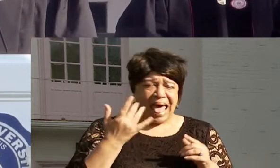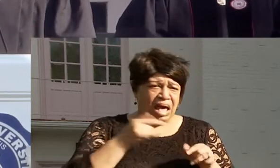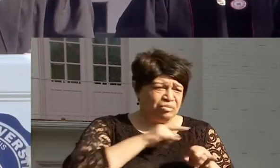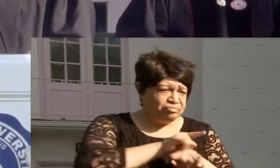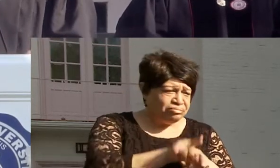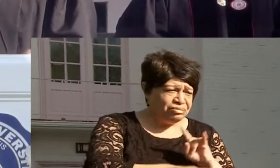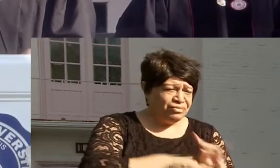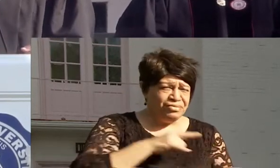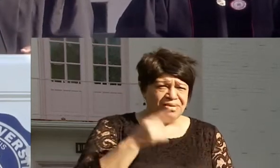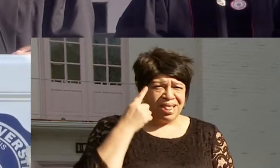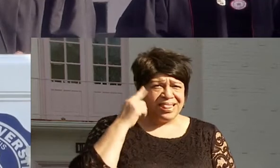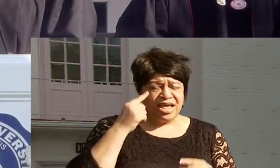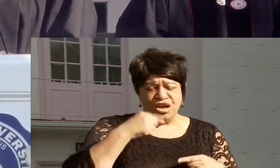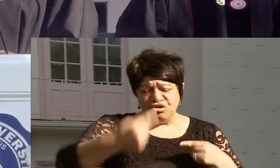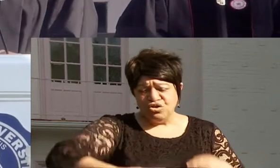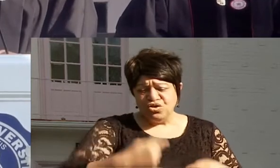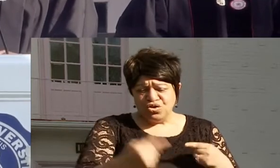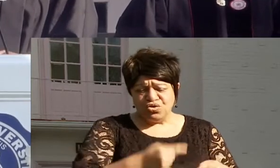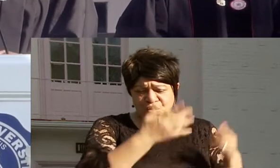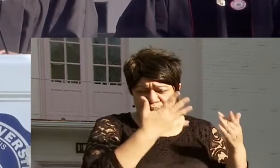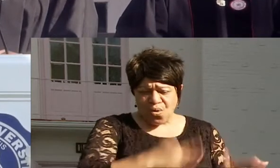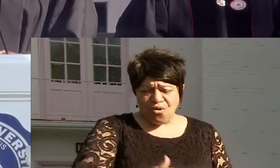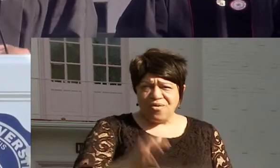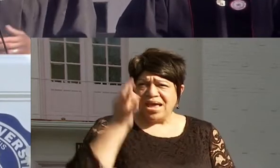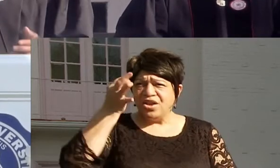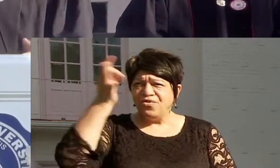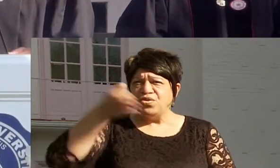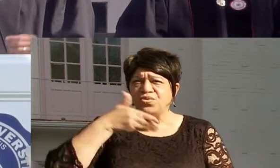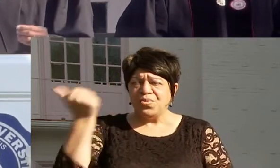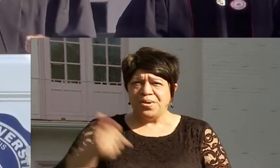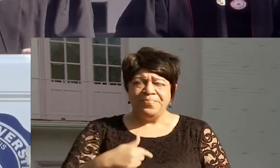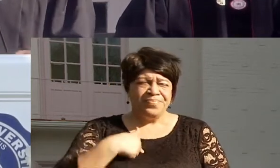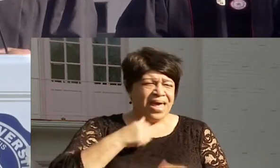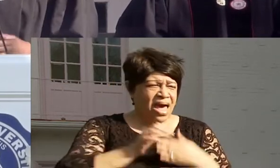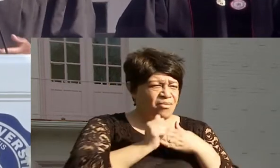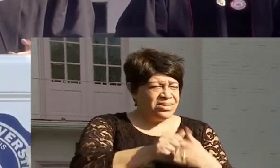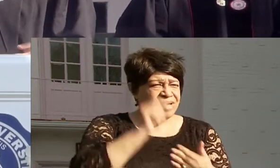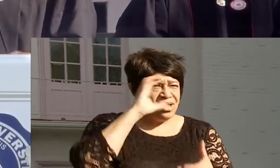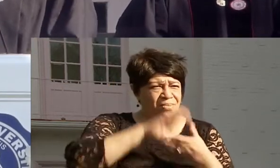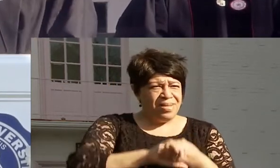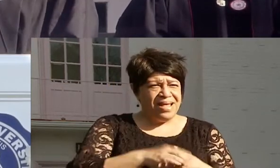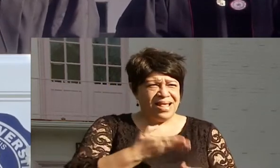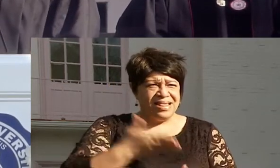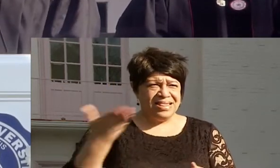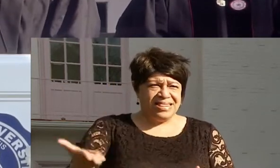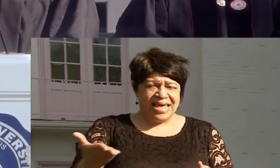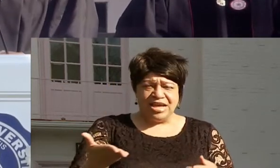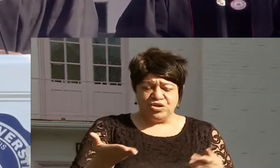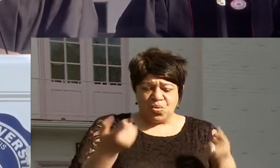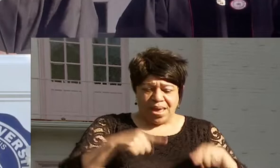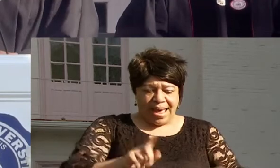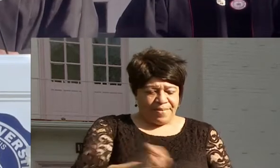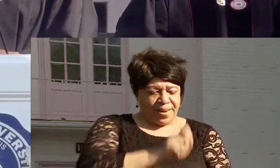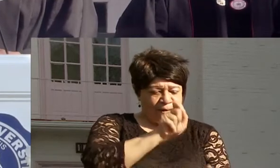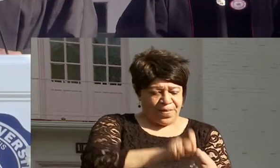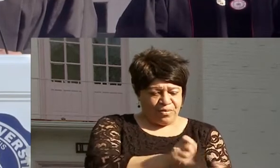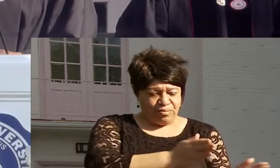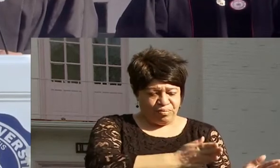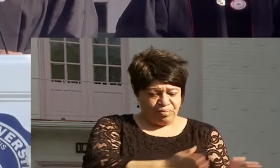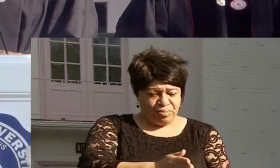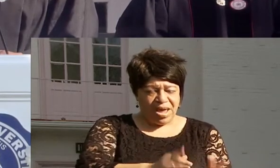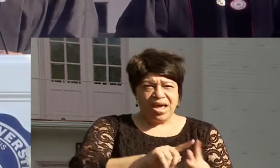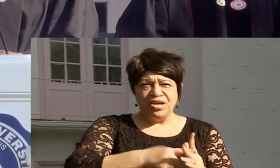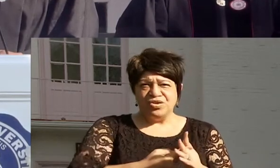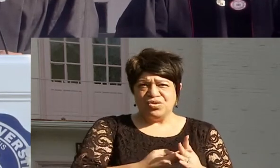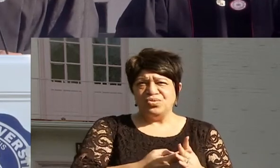that the struggle was over and the future was bright. I was led to believe that things would fall into place and stardom was